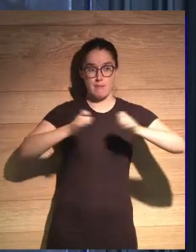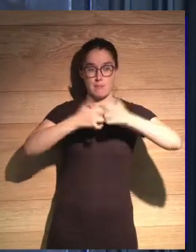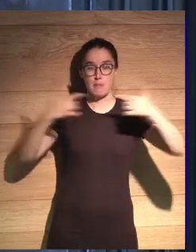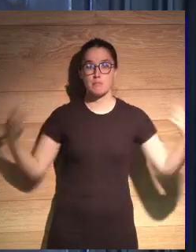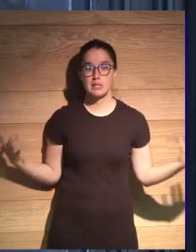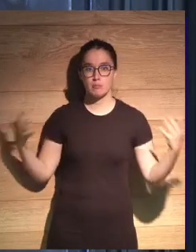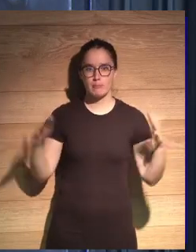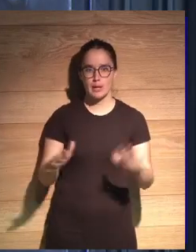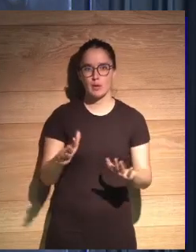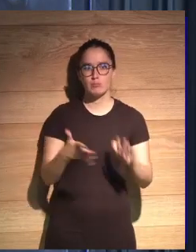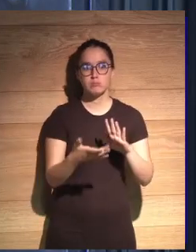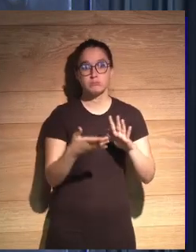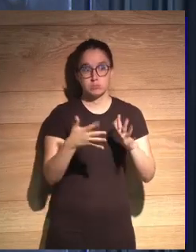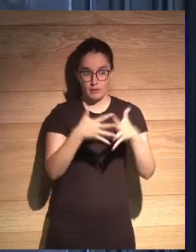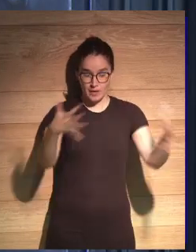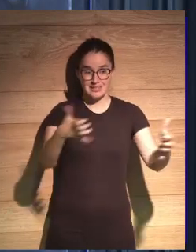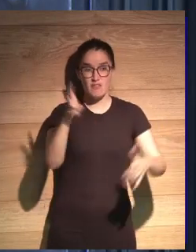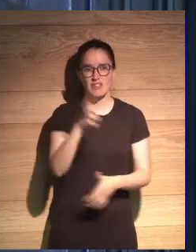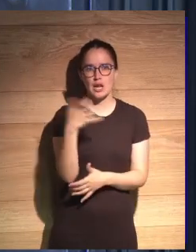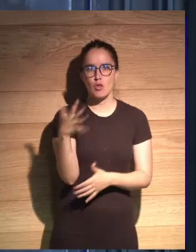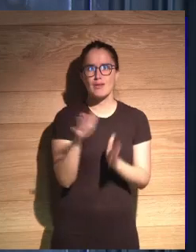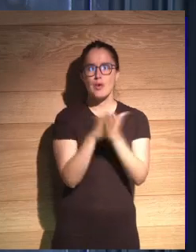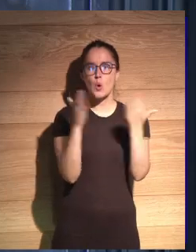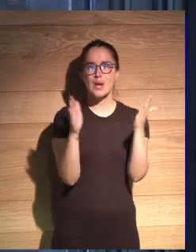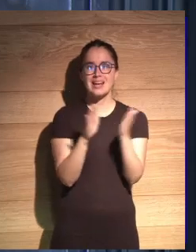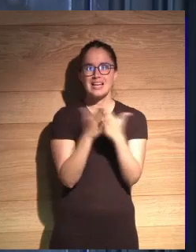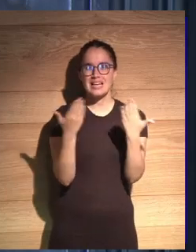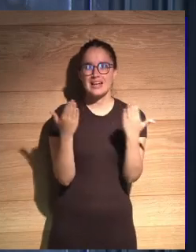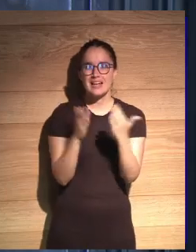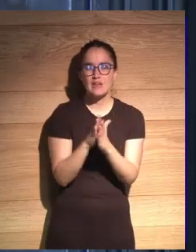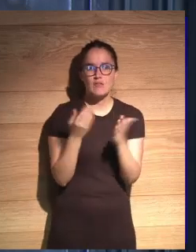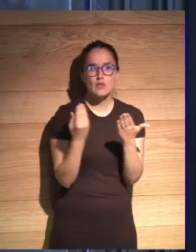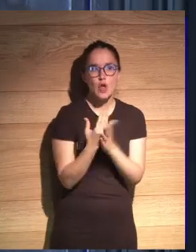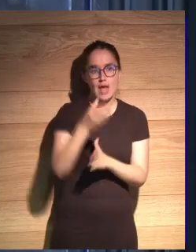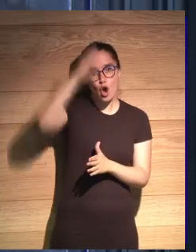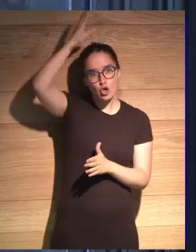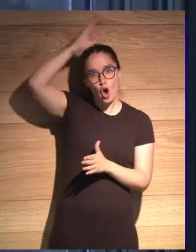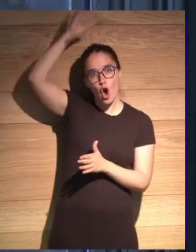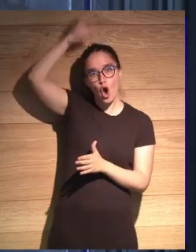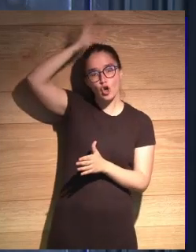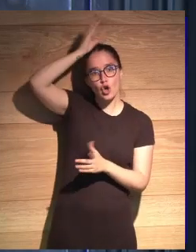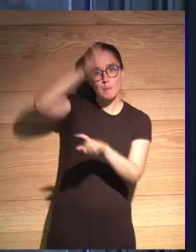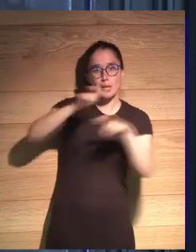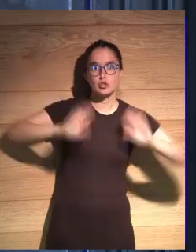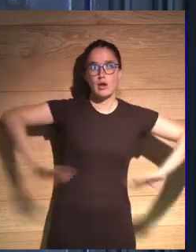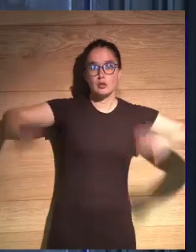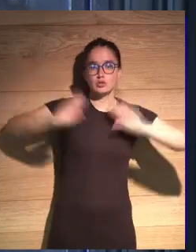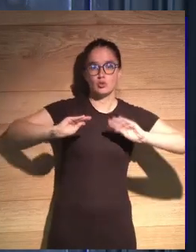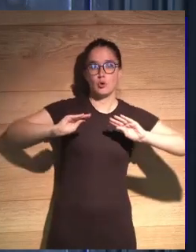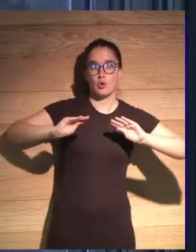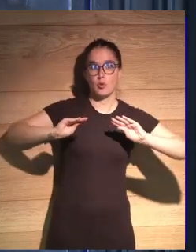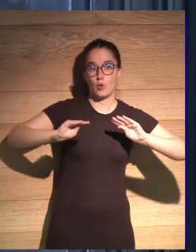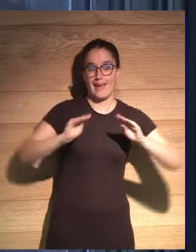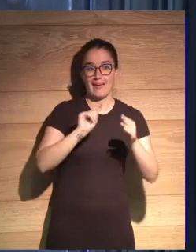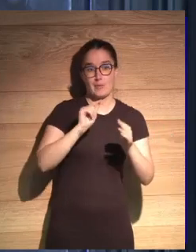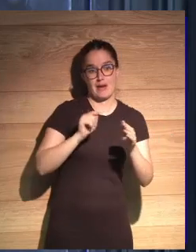as according to some, because of the use of screens. But this is actually from a book on